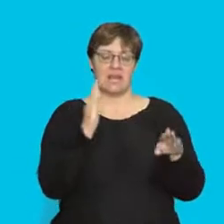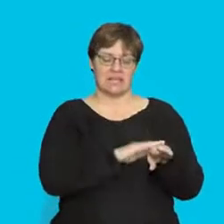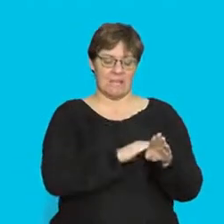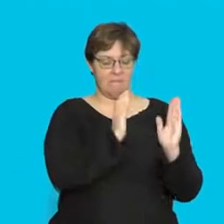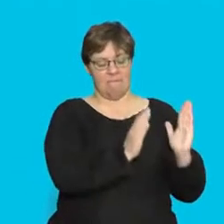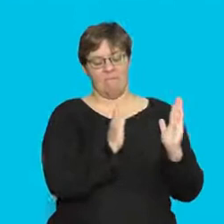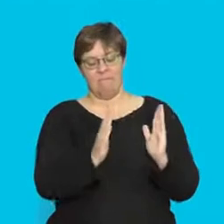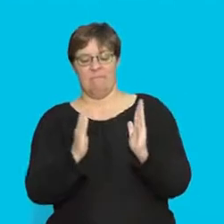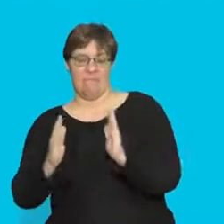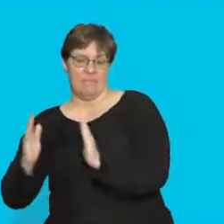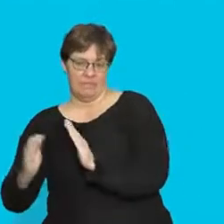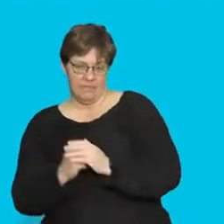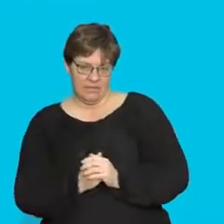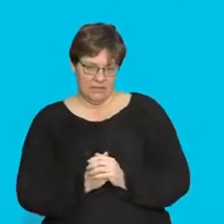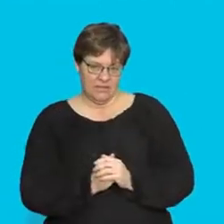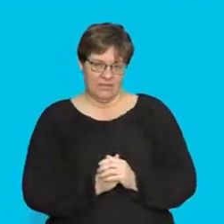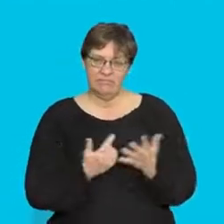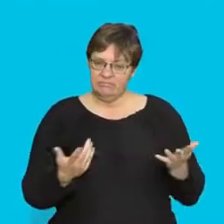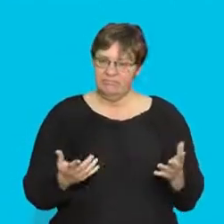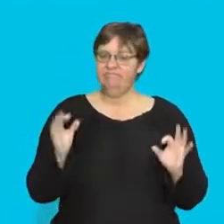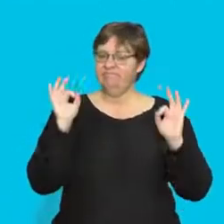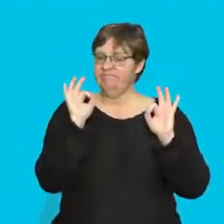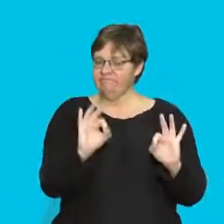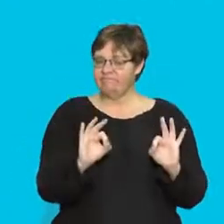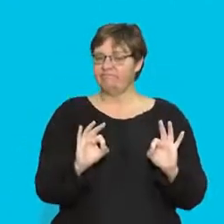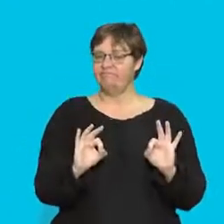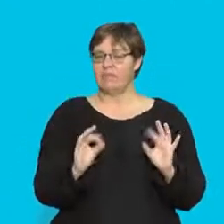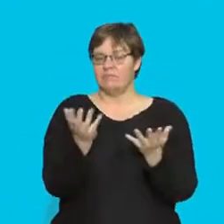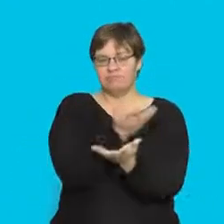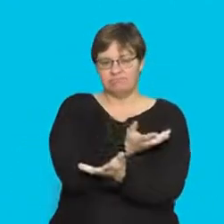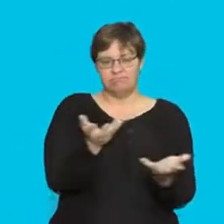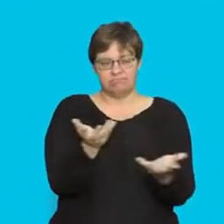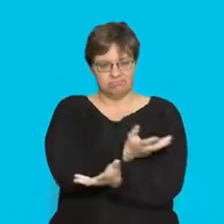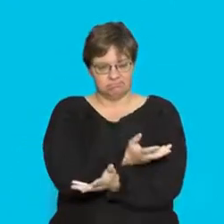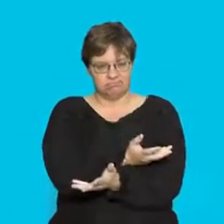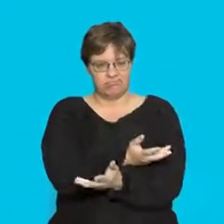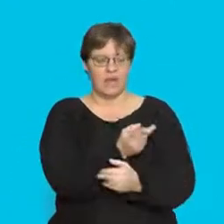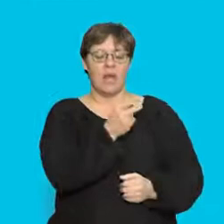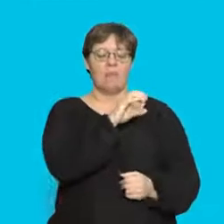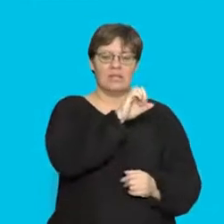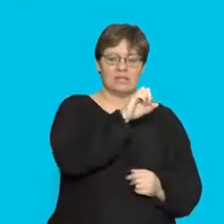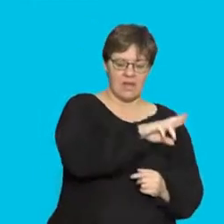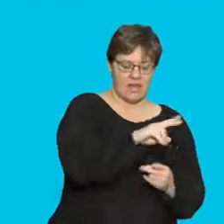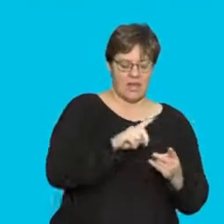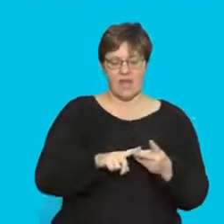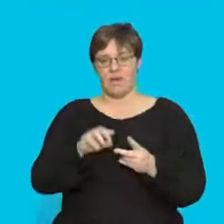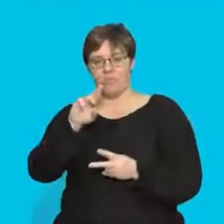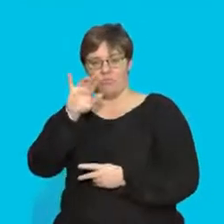periods of time. And this is typical of an interaction between a predator and a